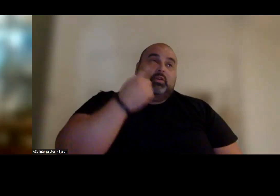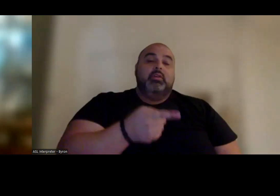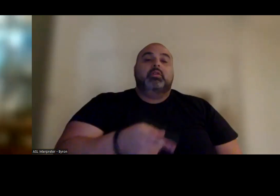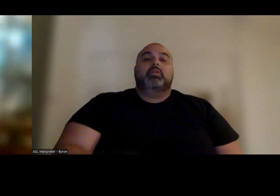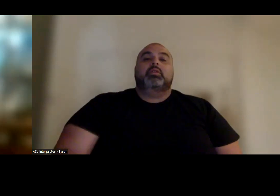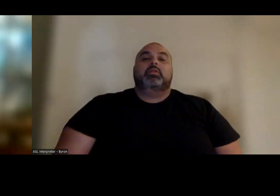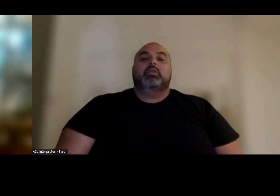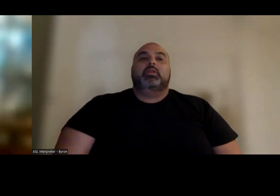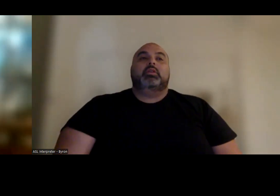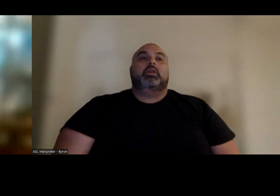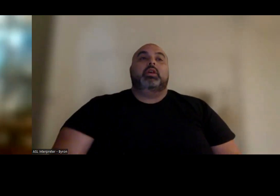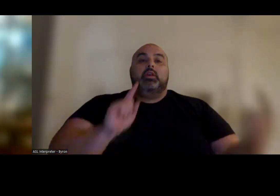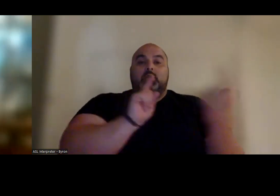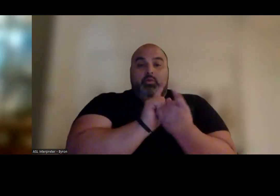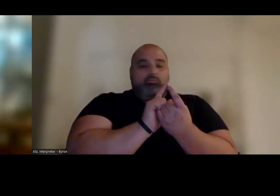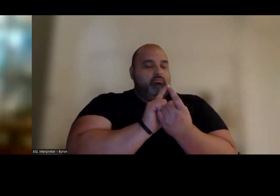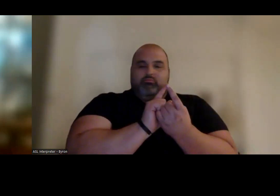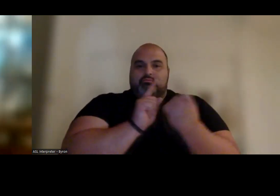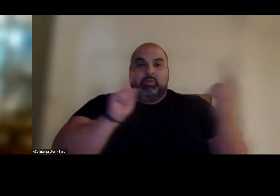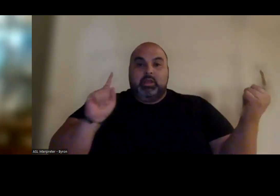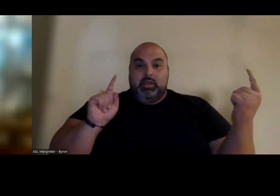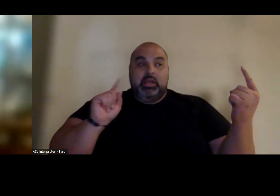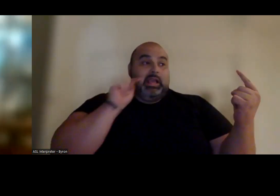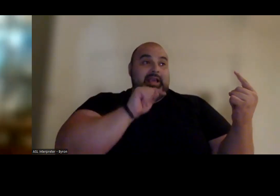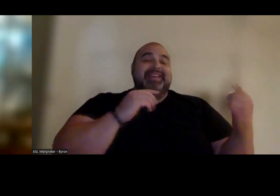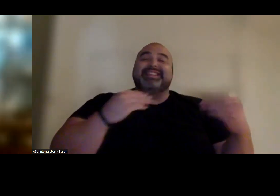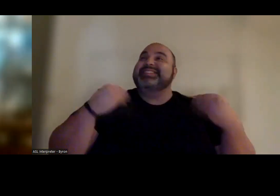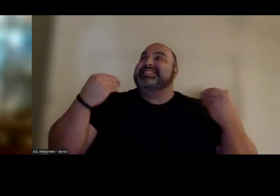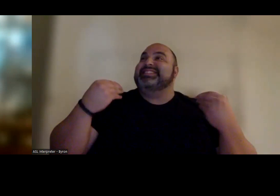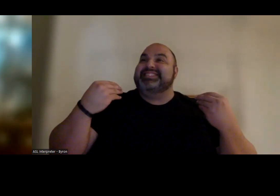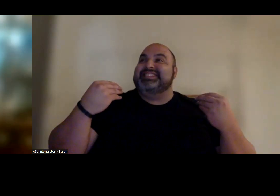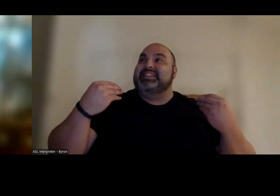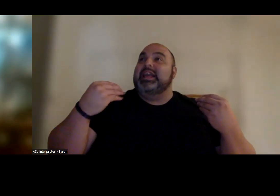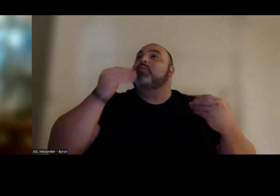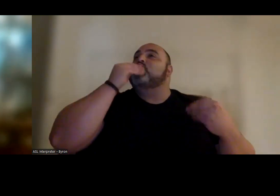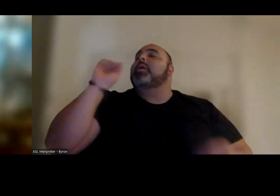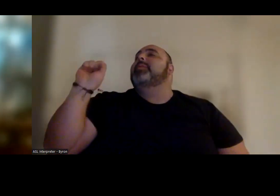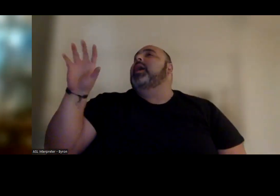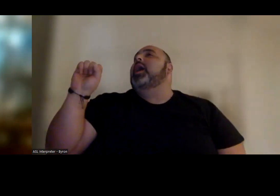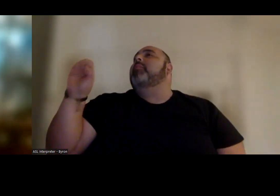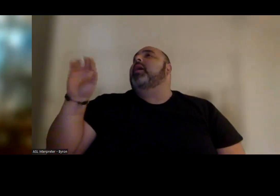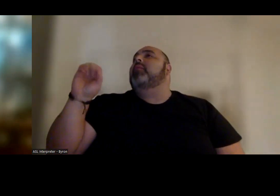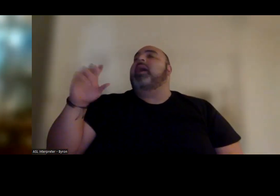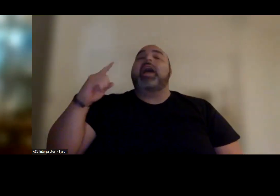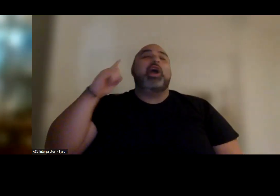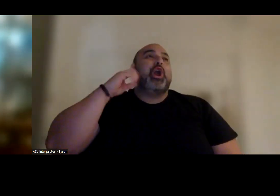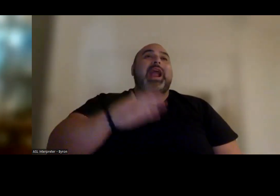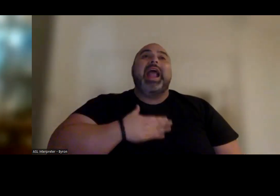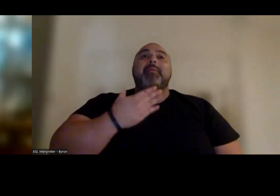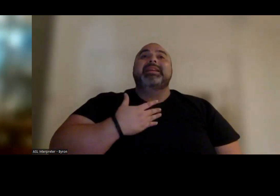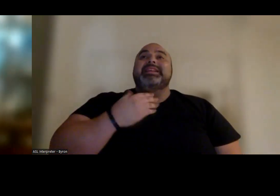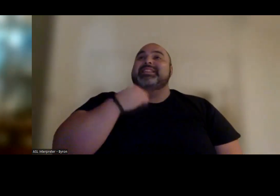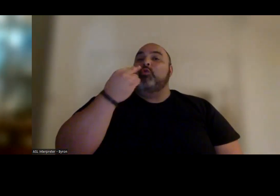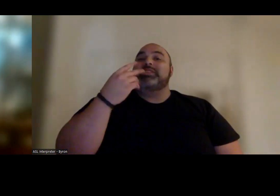Staying six feet away, who's happy to see me in person, Bill smiled and he blew kisses and I heard happiness in his voice for the first time